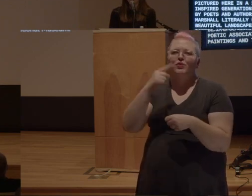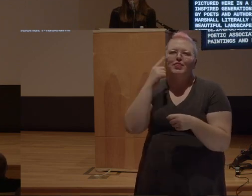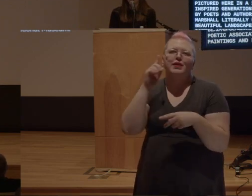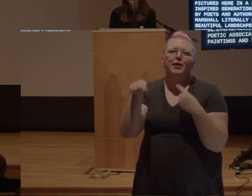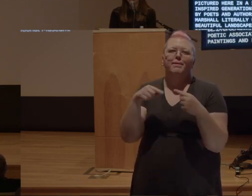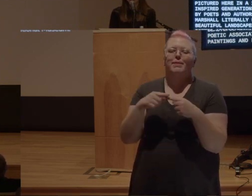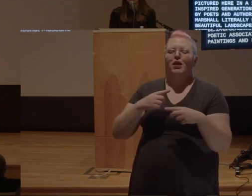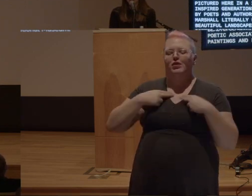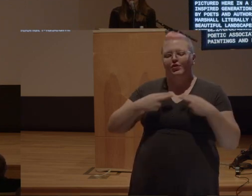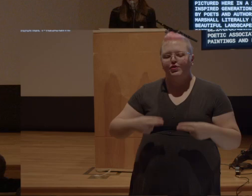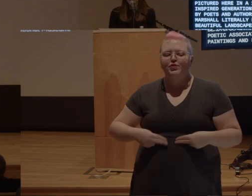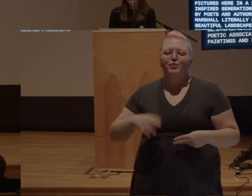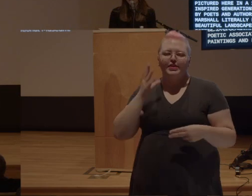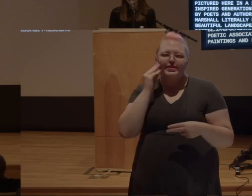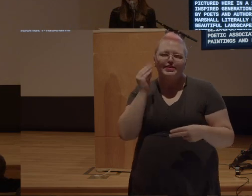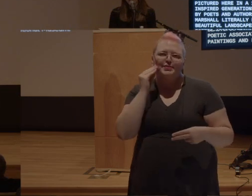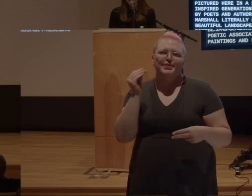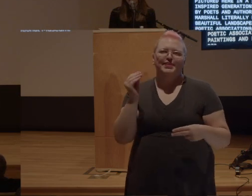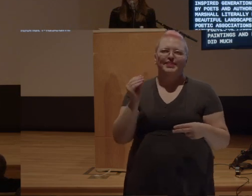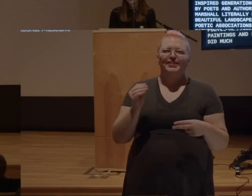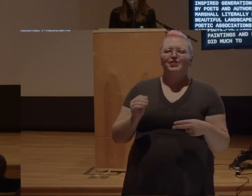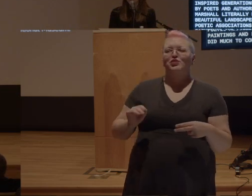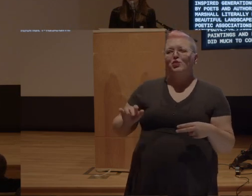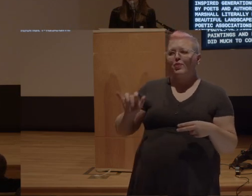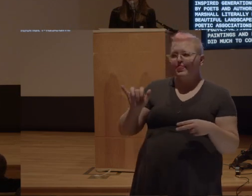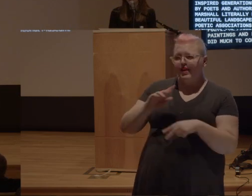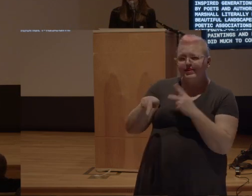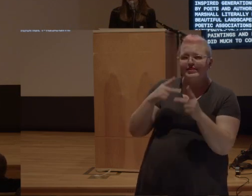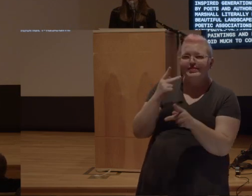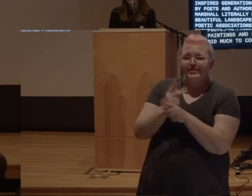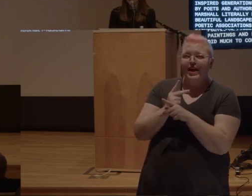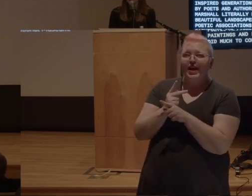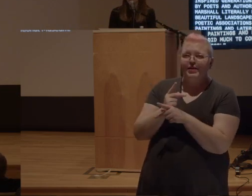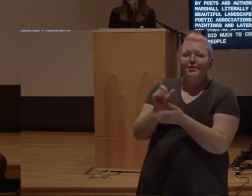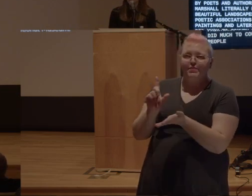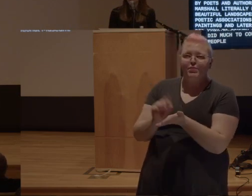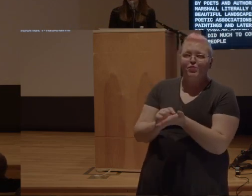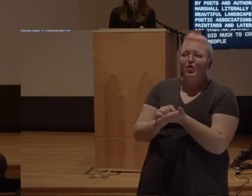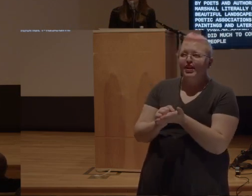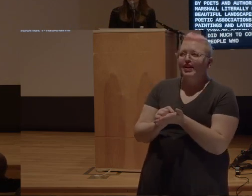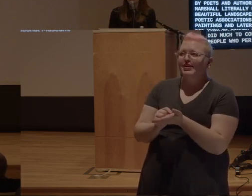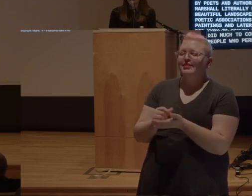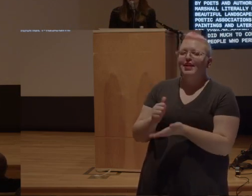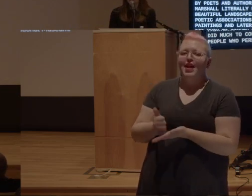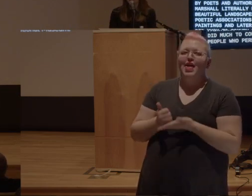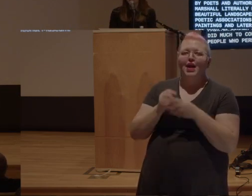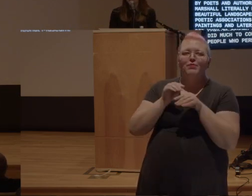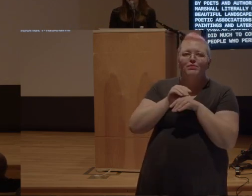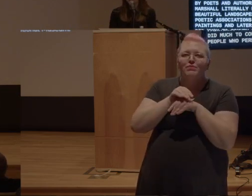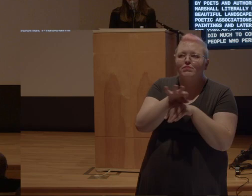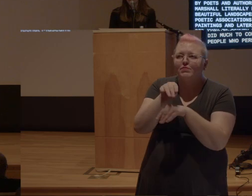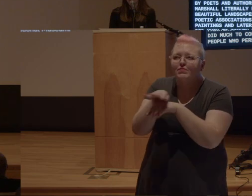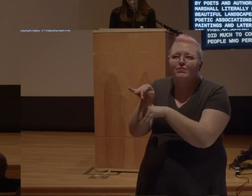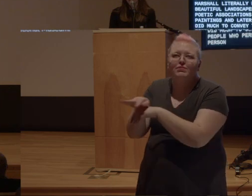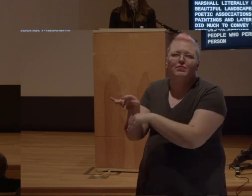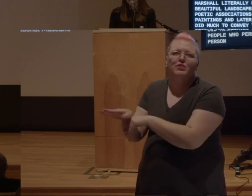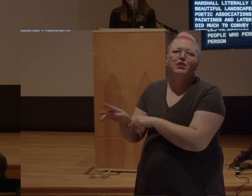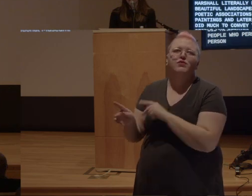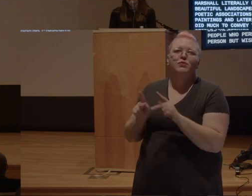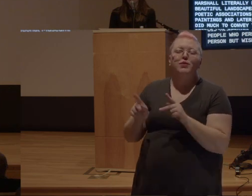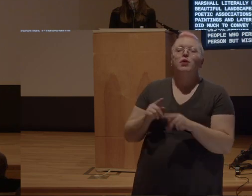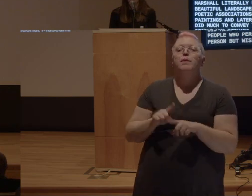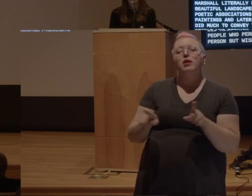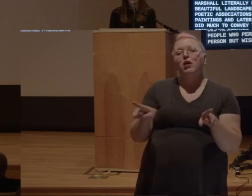19th century, prints, did much to convey these lyrical sentiments to people who perhaps couldn't visit the site in person, but wished